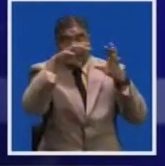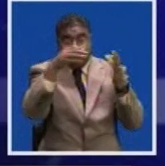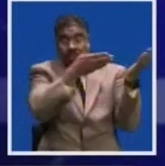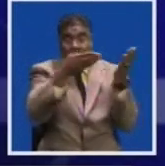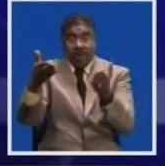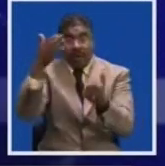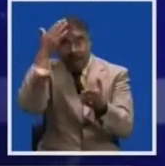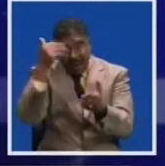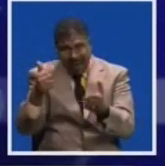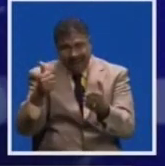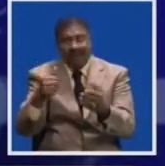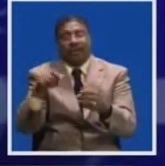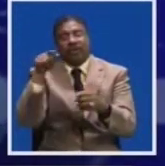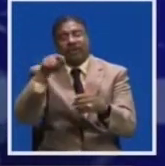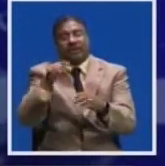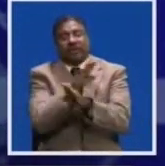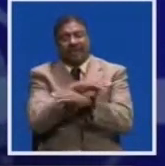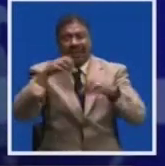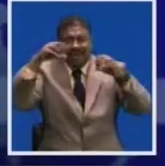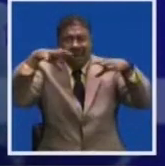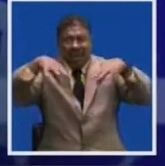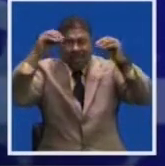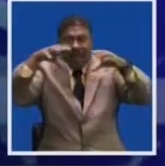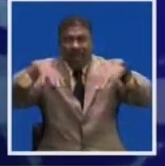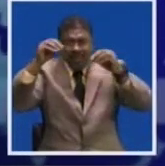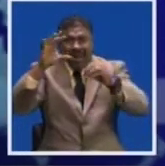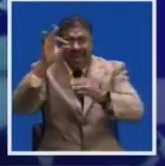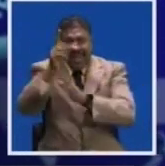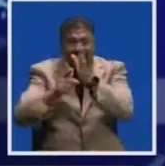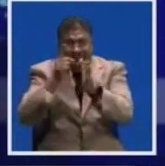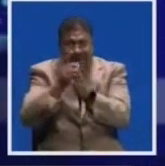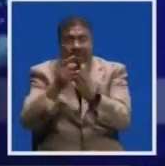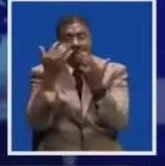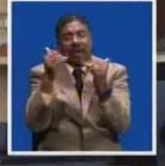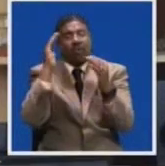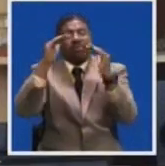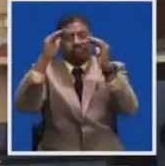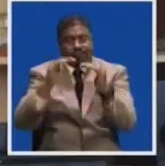Eskom will cushion and reduce on load shedding hours from at least 8 to 6 hours.